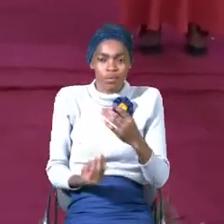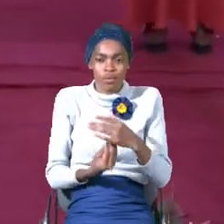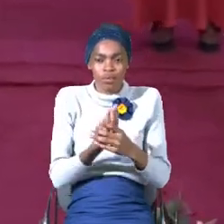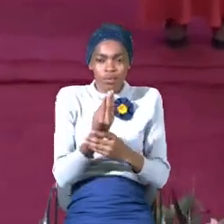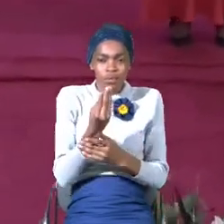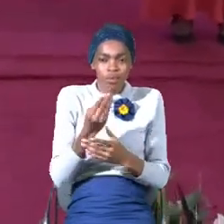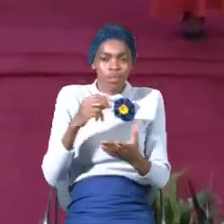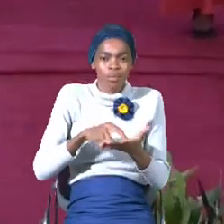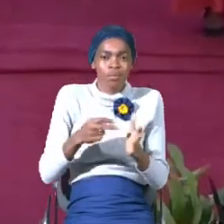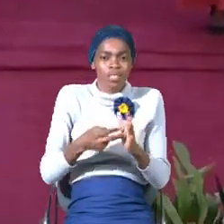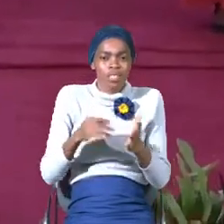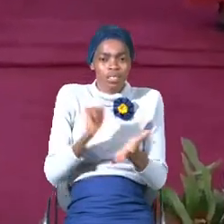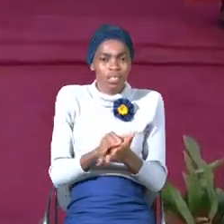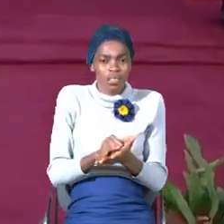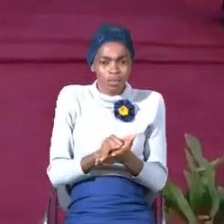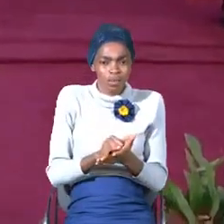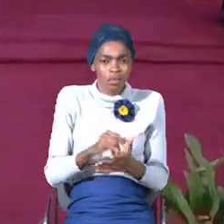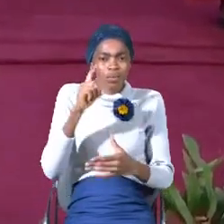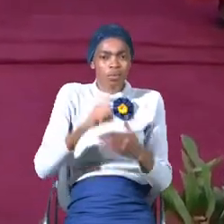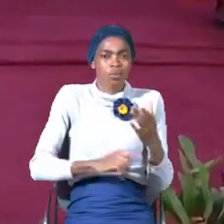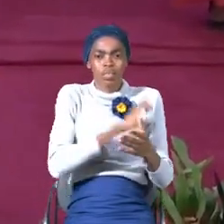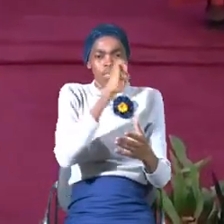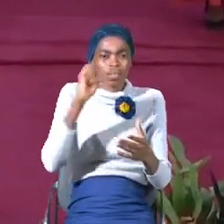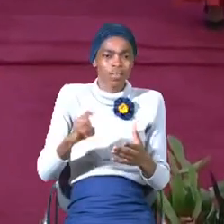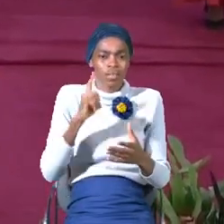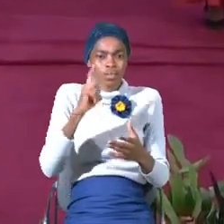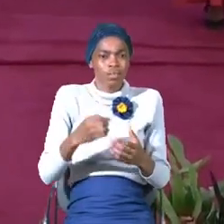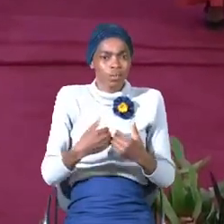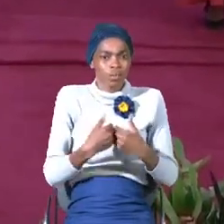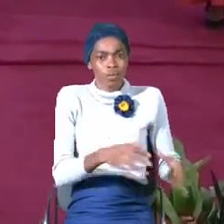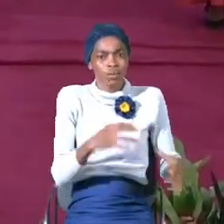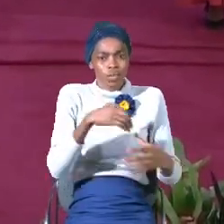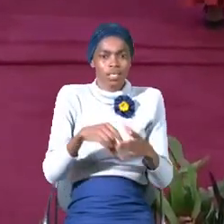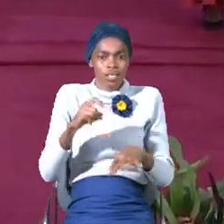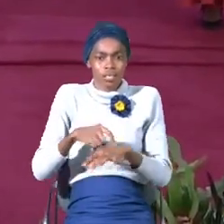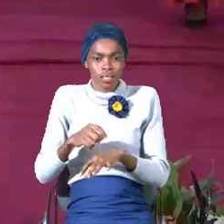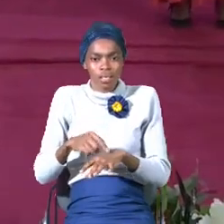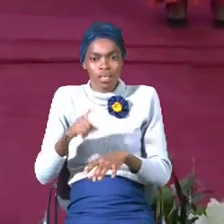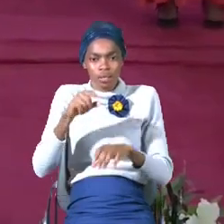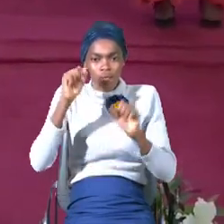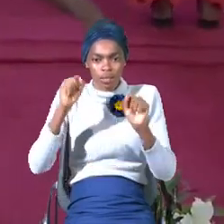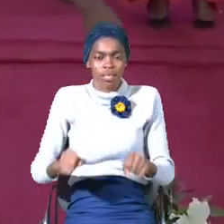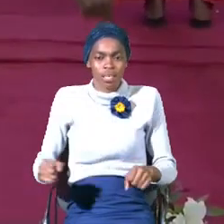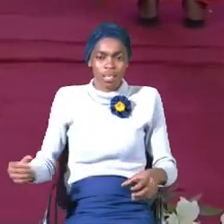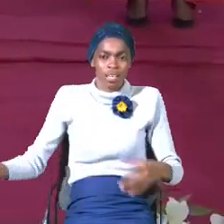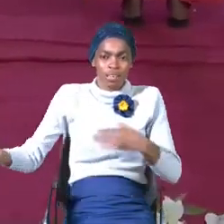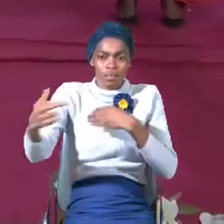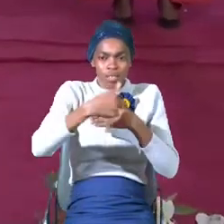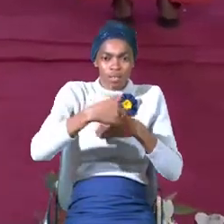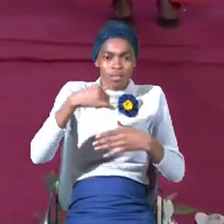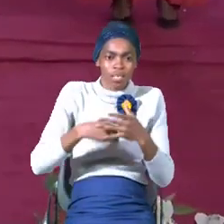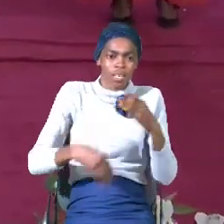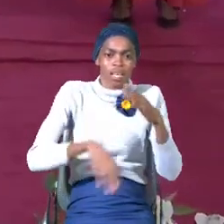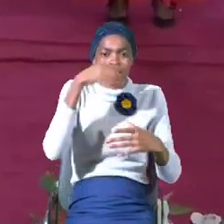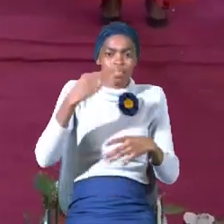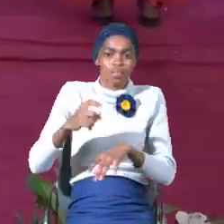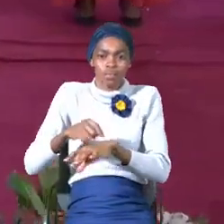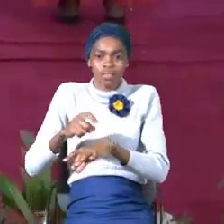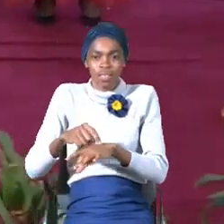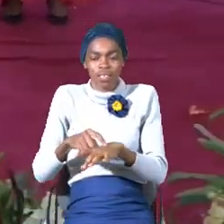Meaning that whatever you lost in time, you can re-get it out of time.